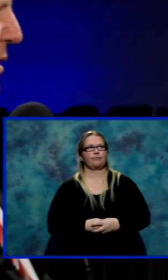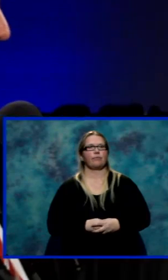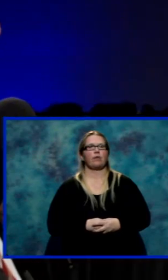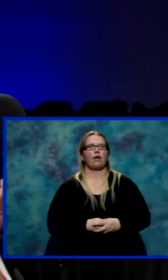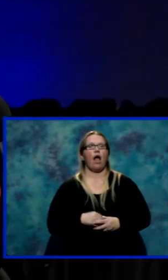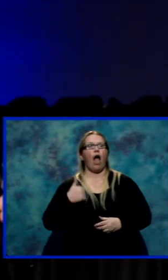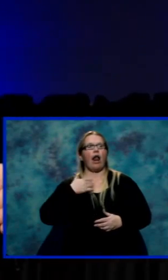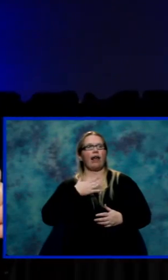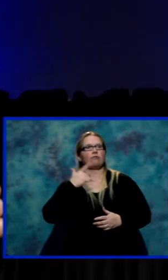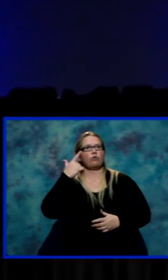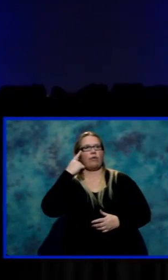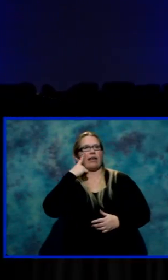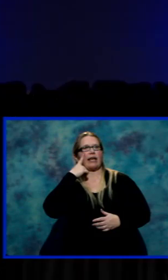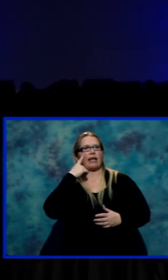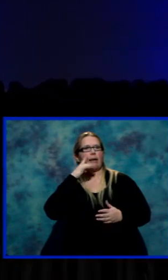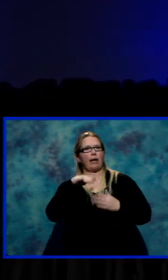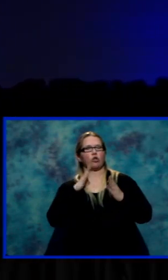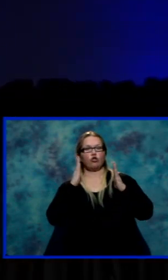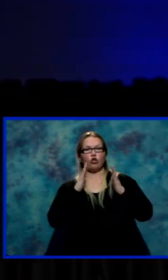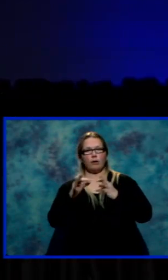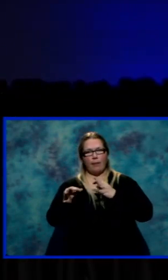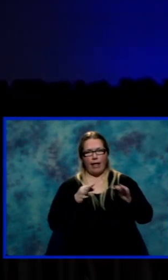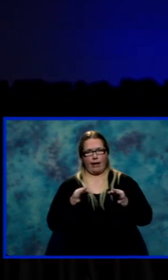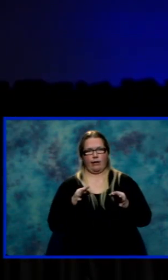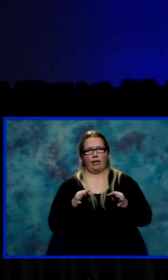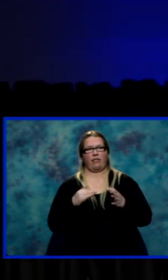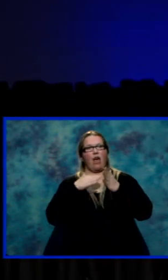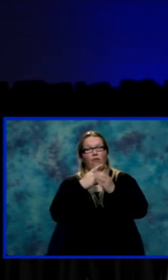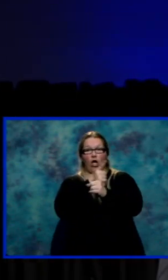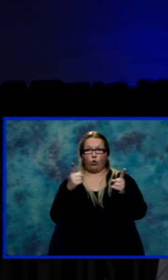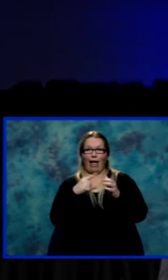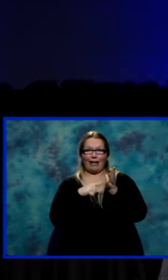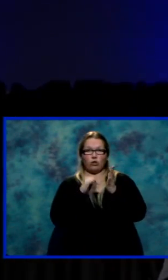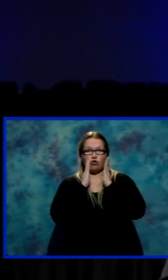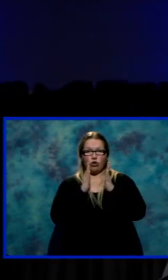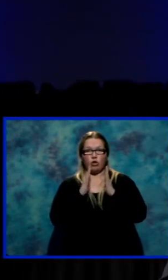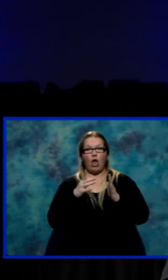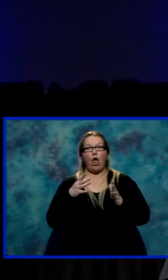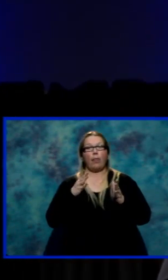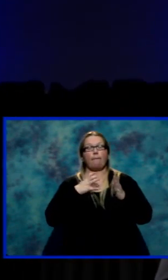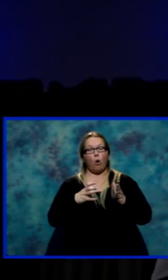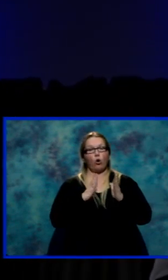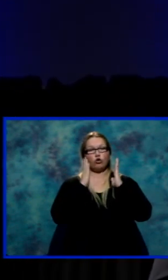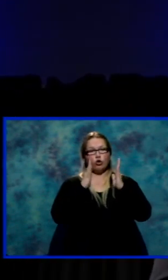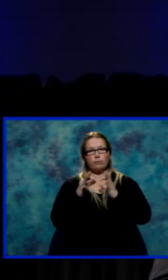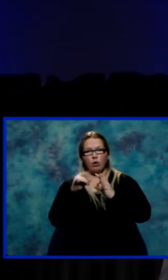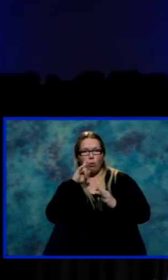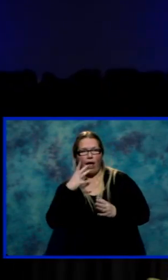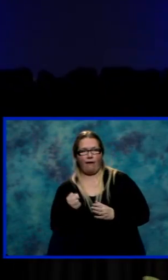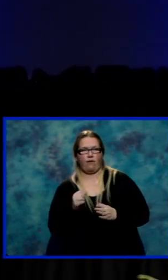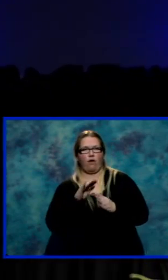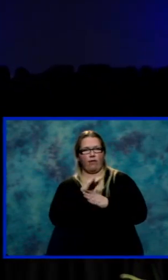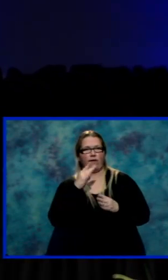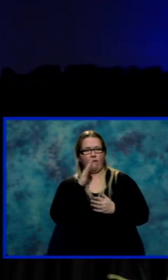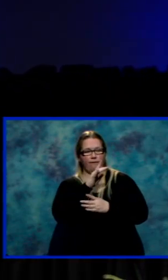think of the idea of church planting out of the health of a church. The healthier you are as a church, the more church plants you'll actually have over the next few years. And this will become